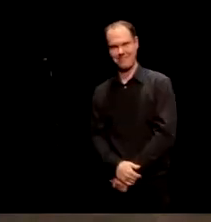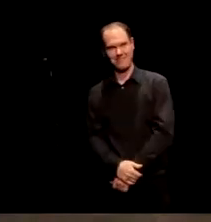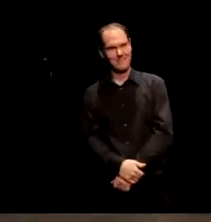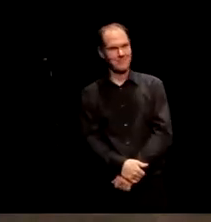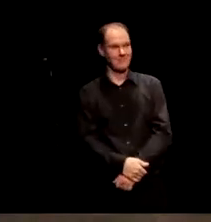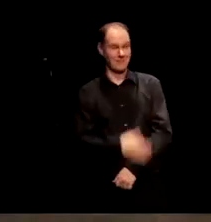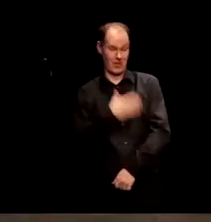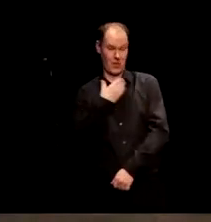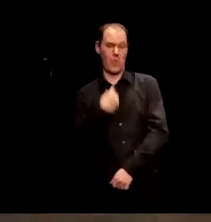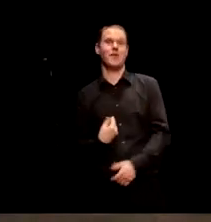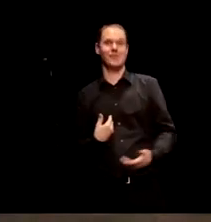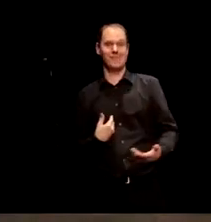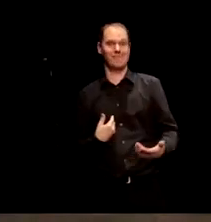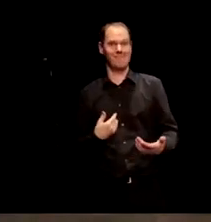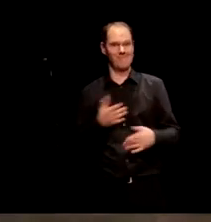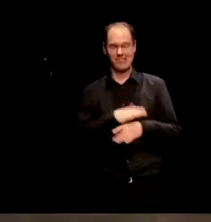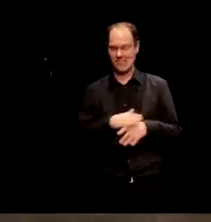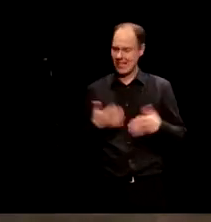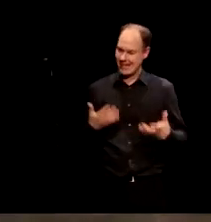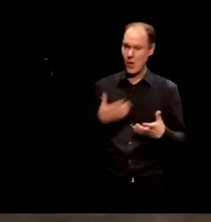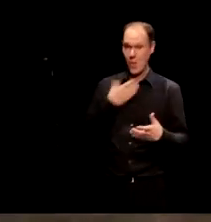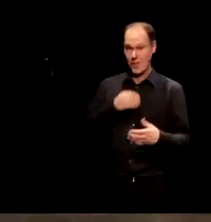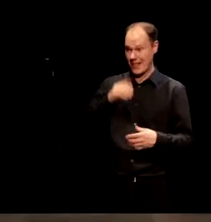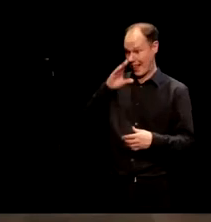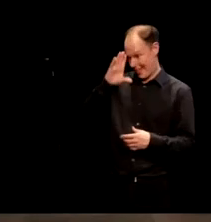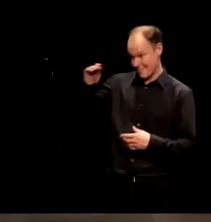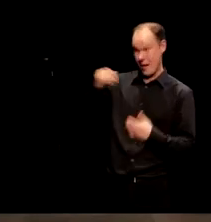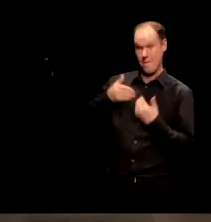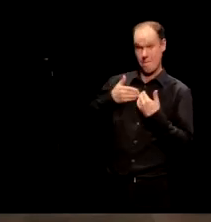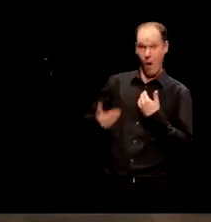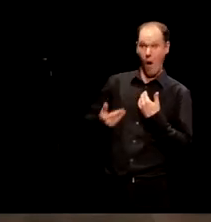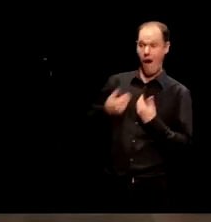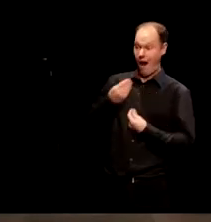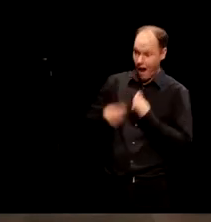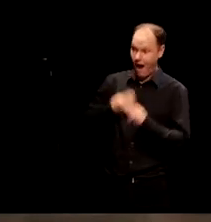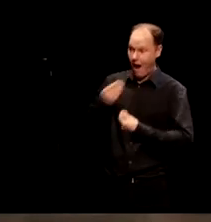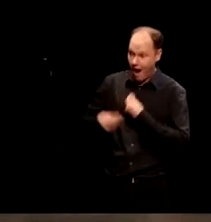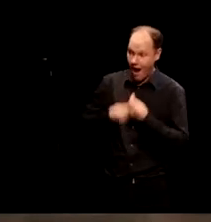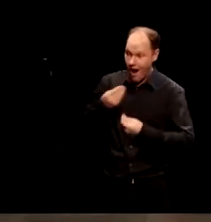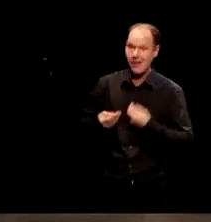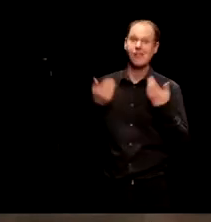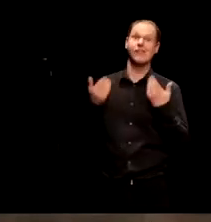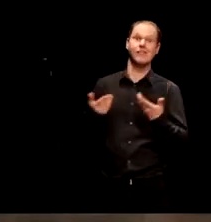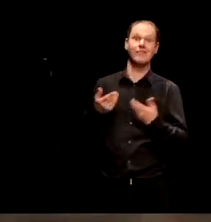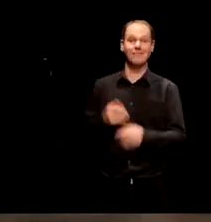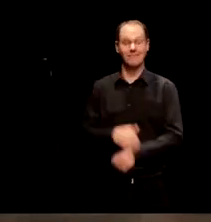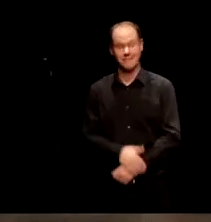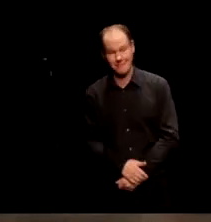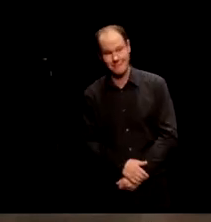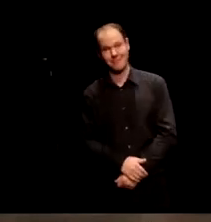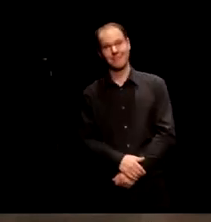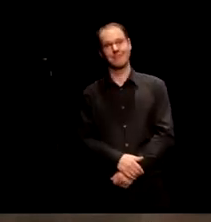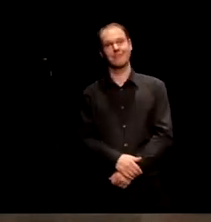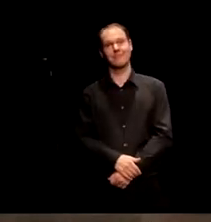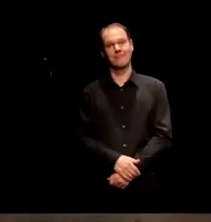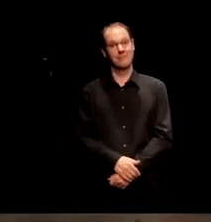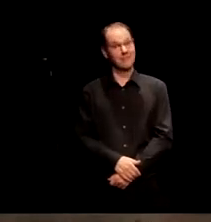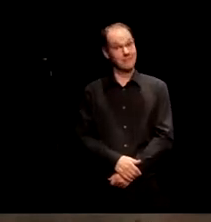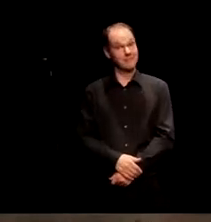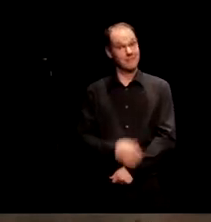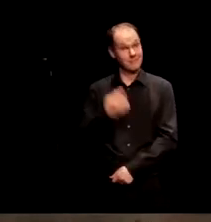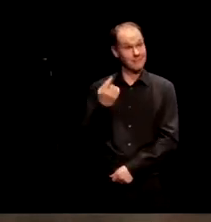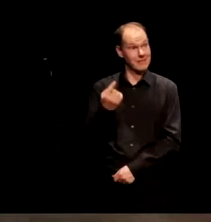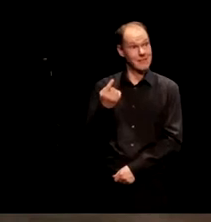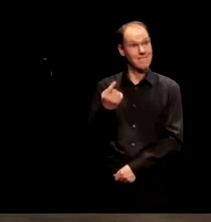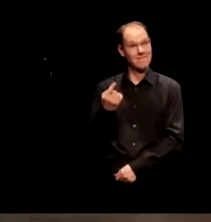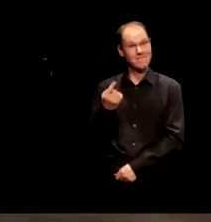Ruth. I wish I had been less of a prude and told you more of the base they set. He actually